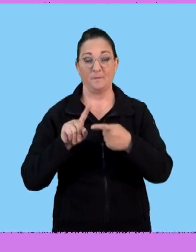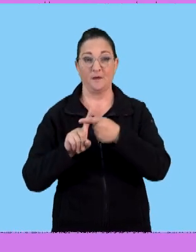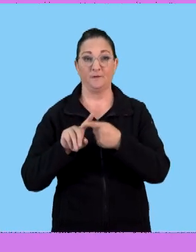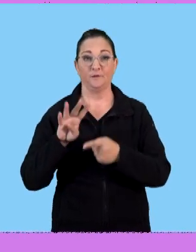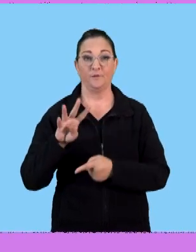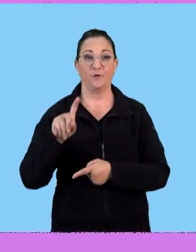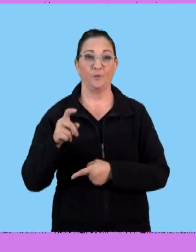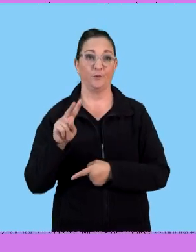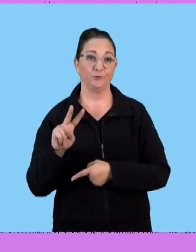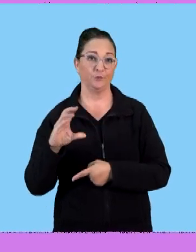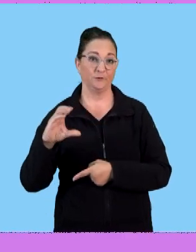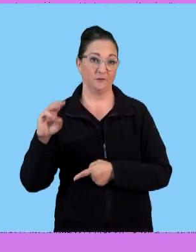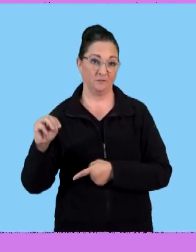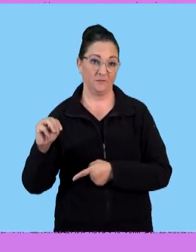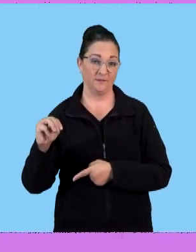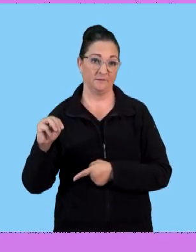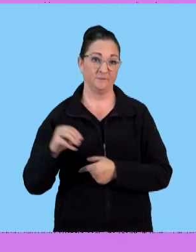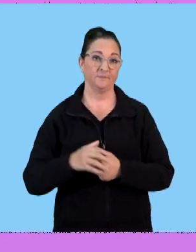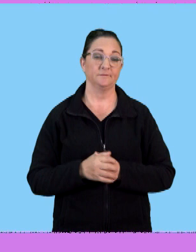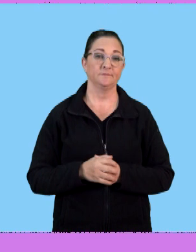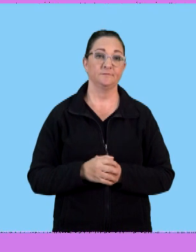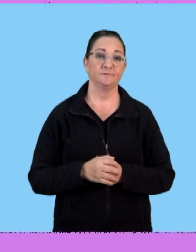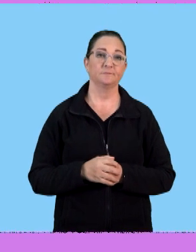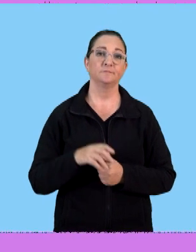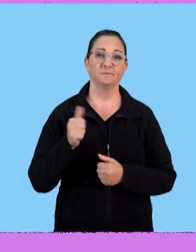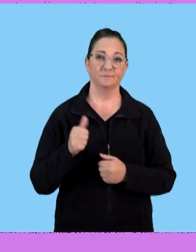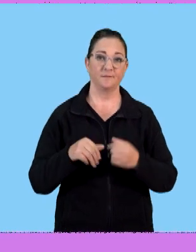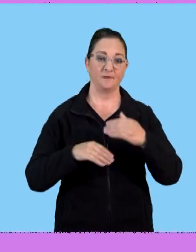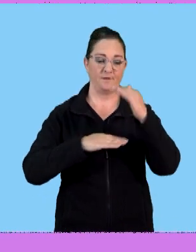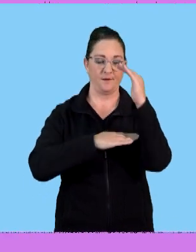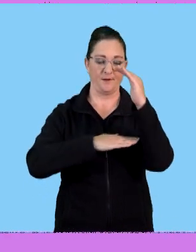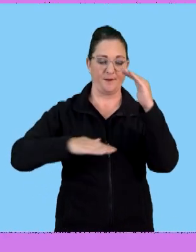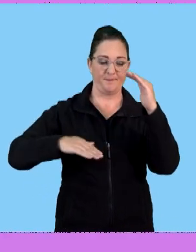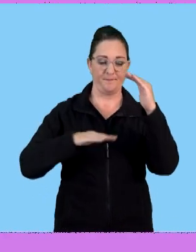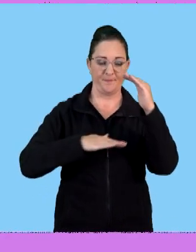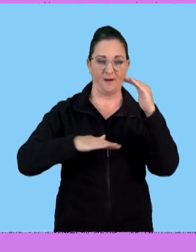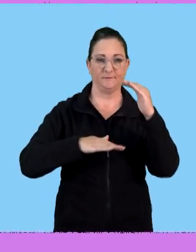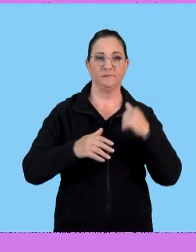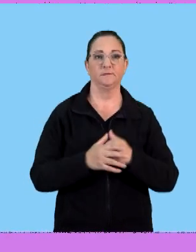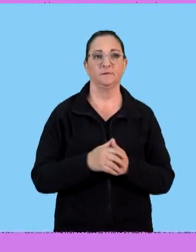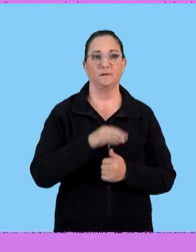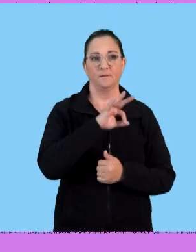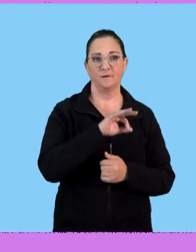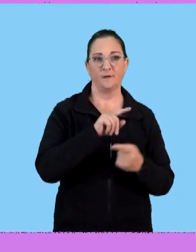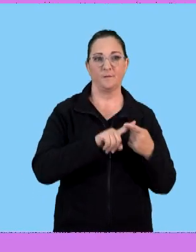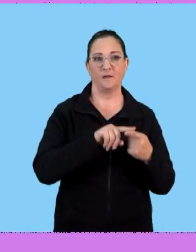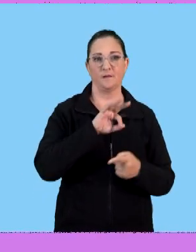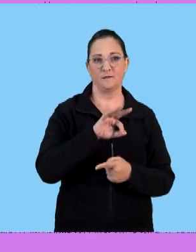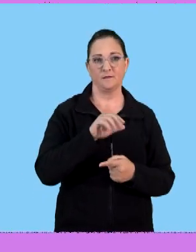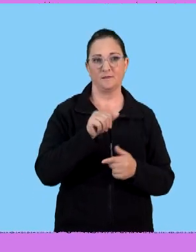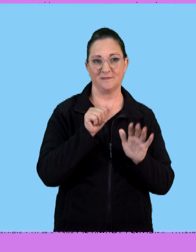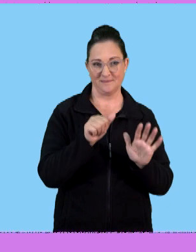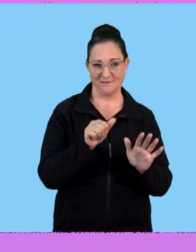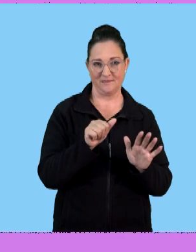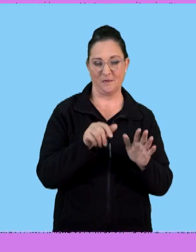centimeters plus the 4,2 centimeters as the base here. Right? So let's add that together. 3 plus 3 is 6